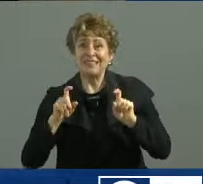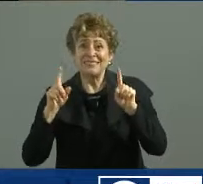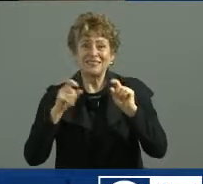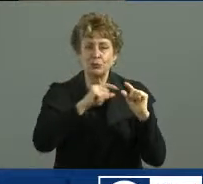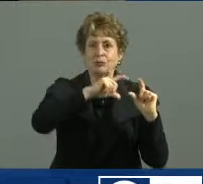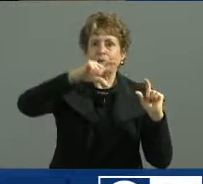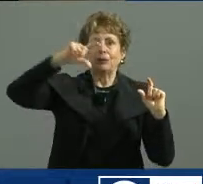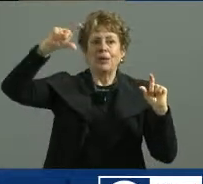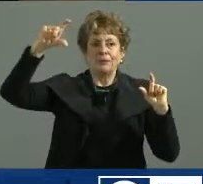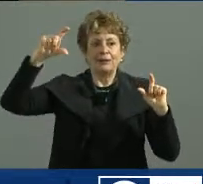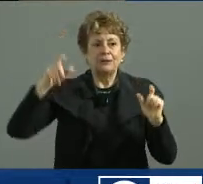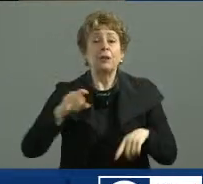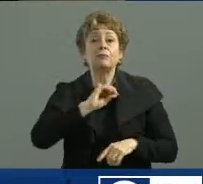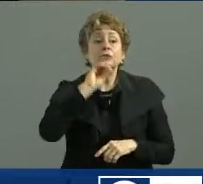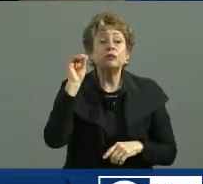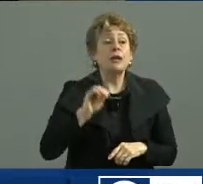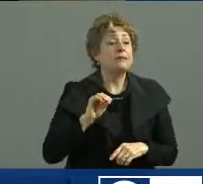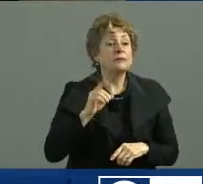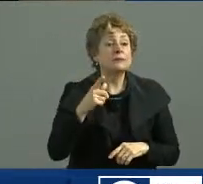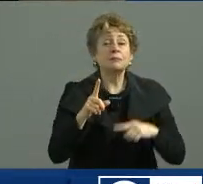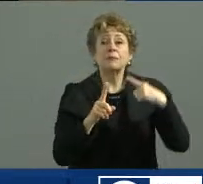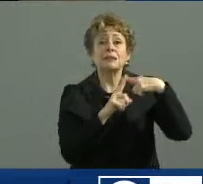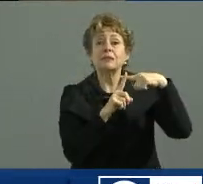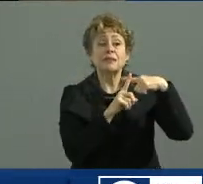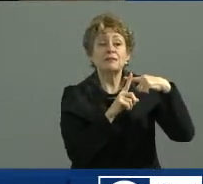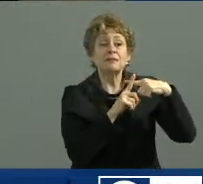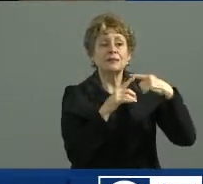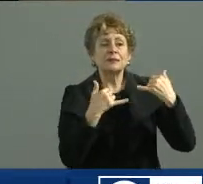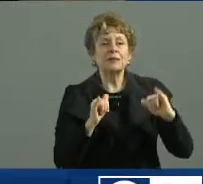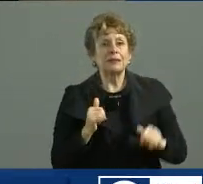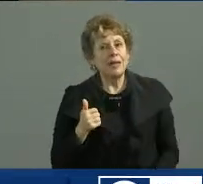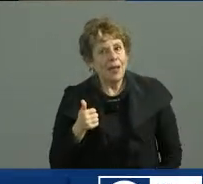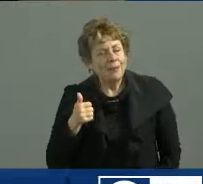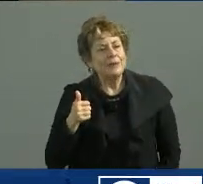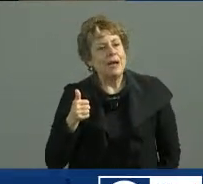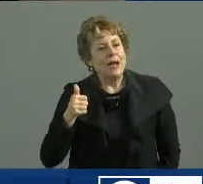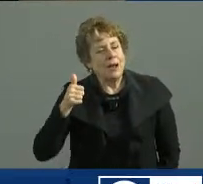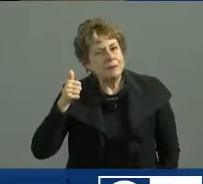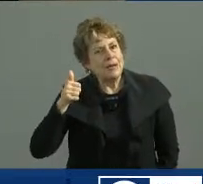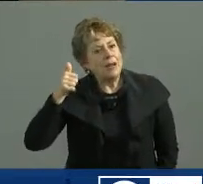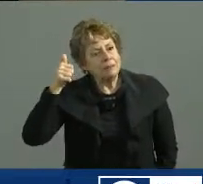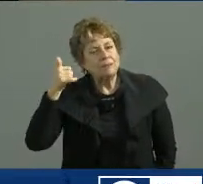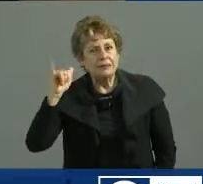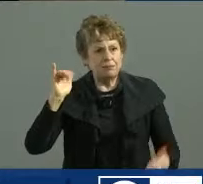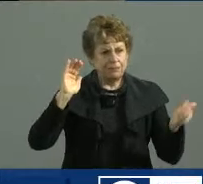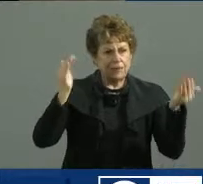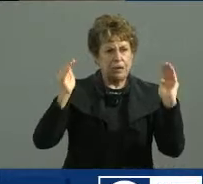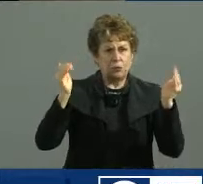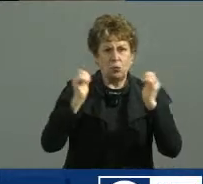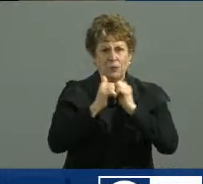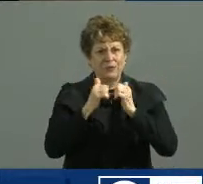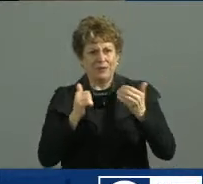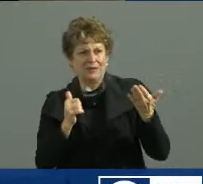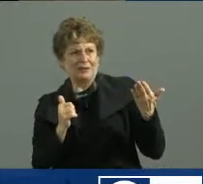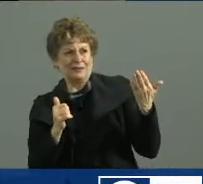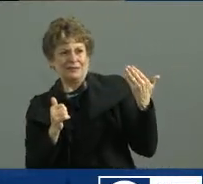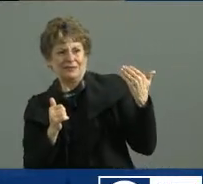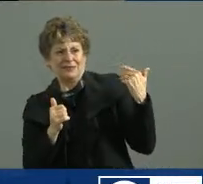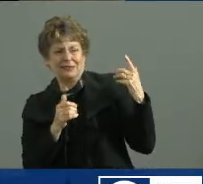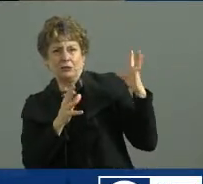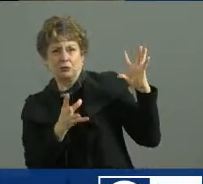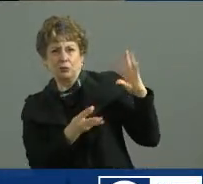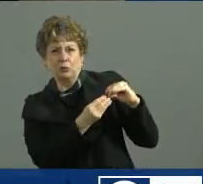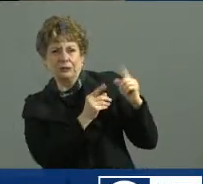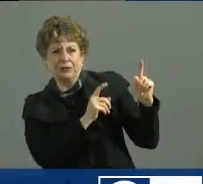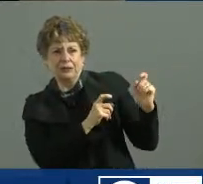percent positivity is still increasing in Arizona, but it's lower when you look at the total number of diagnostic tests